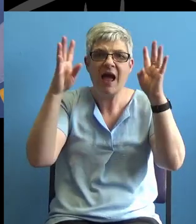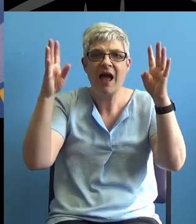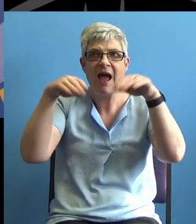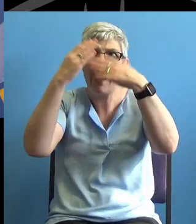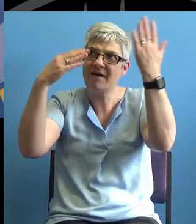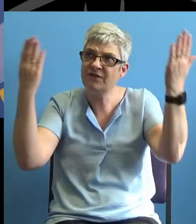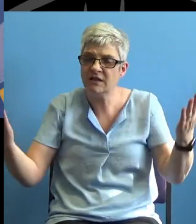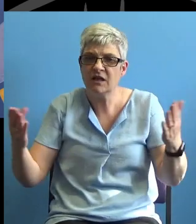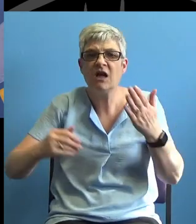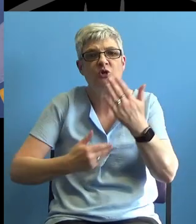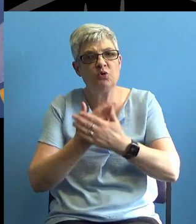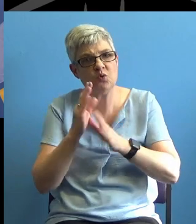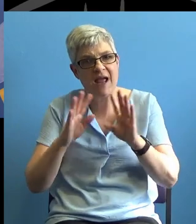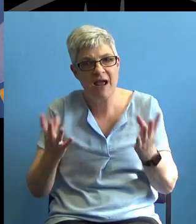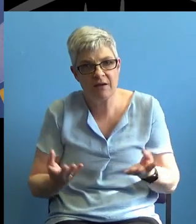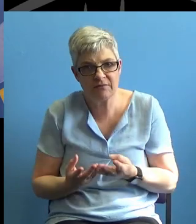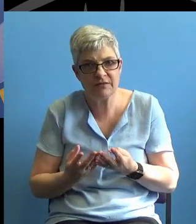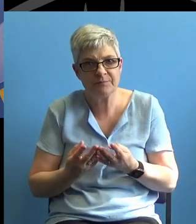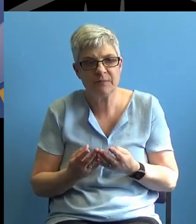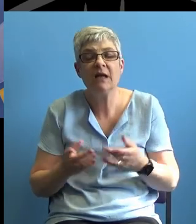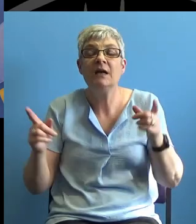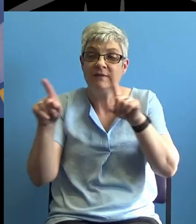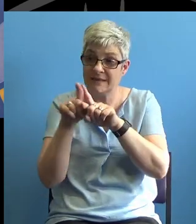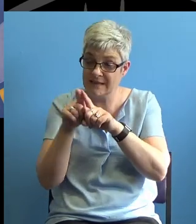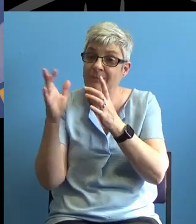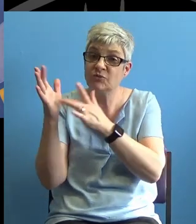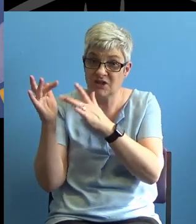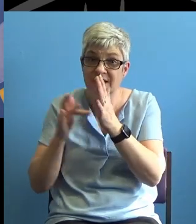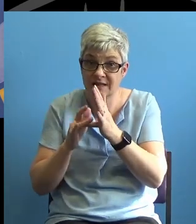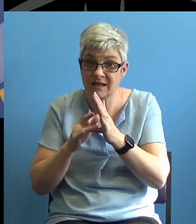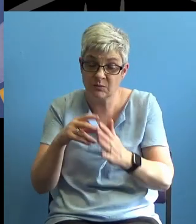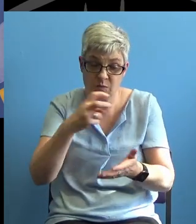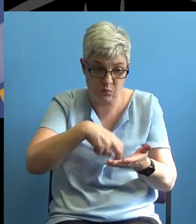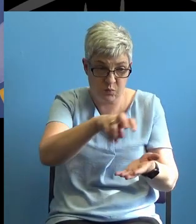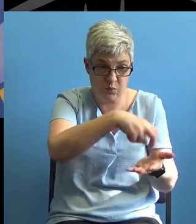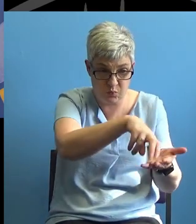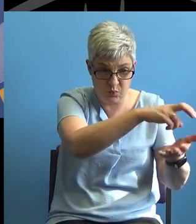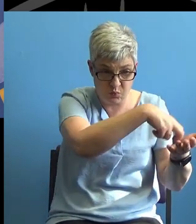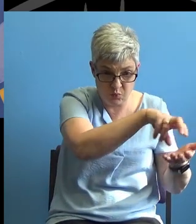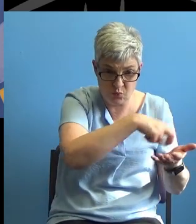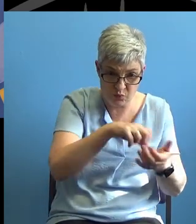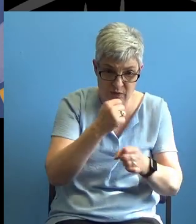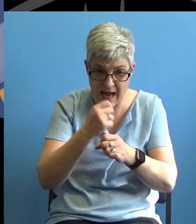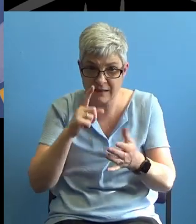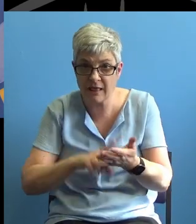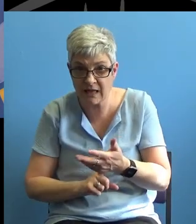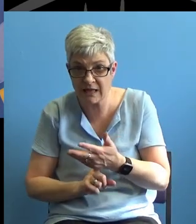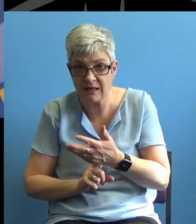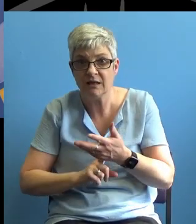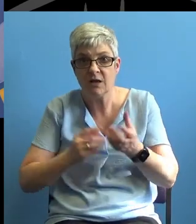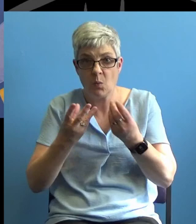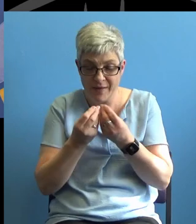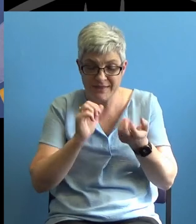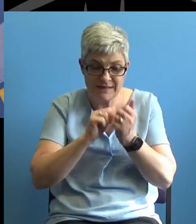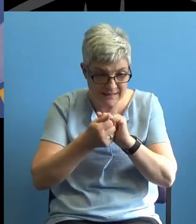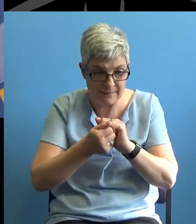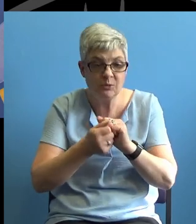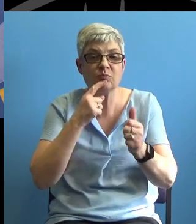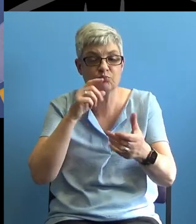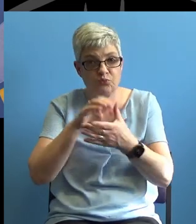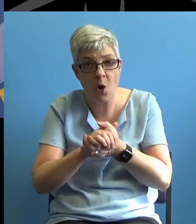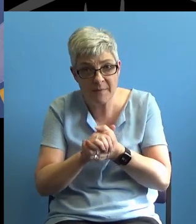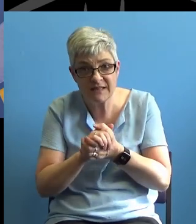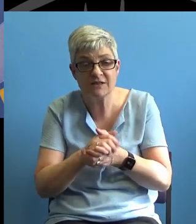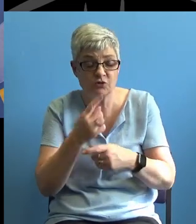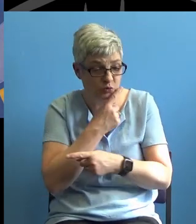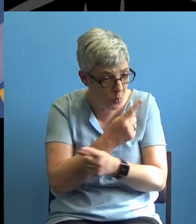earth. And the very same Jesus who, when he was walking around Galilee with his disciples and promised to them